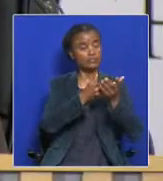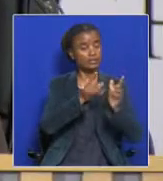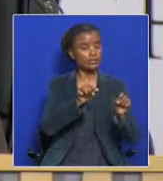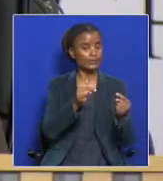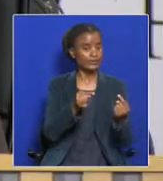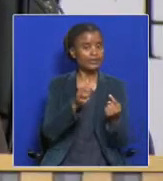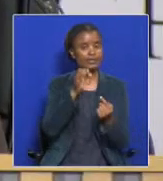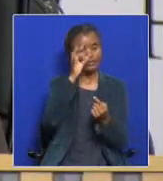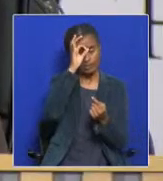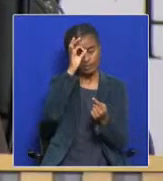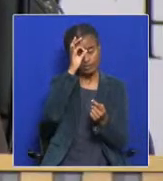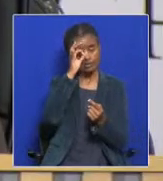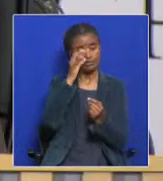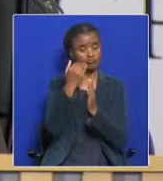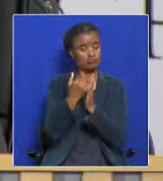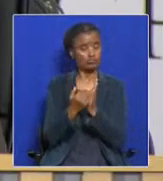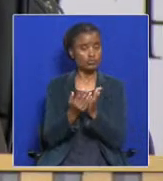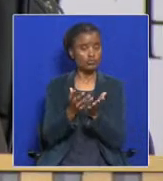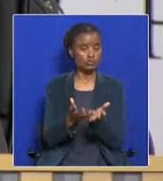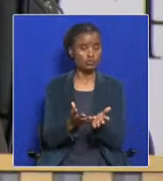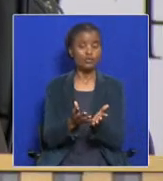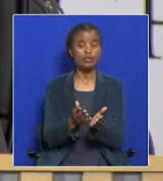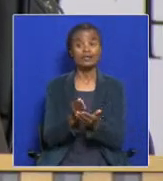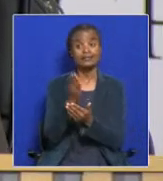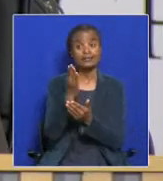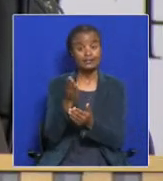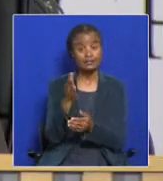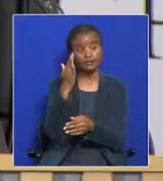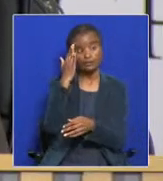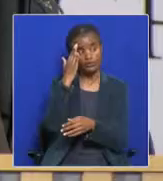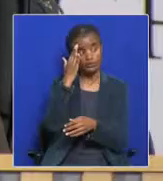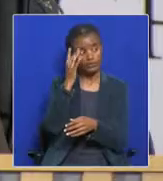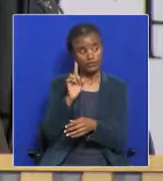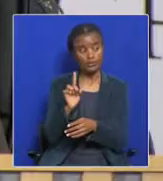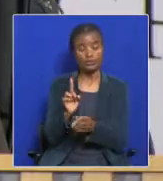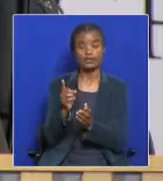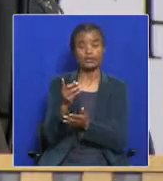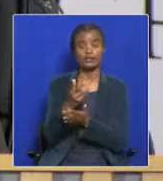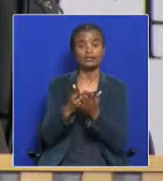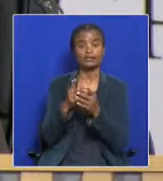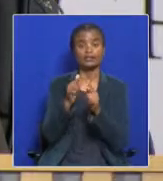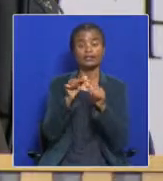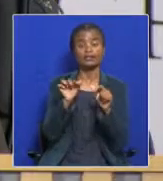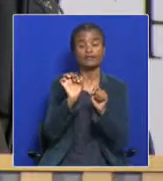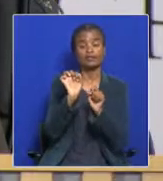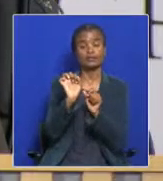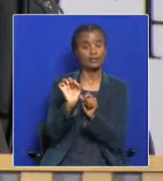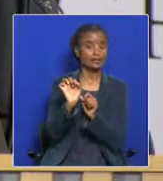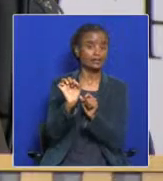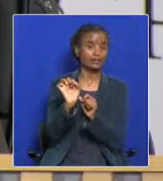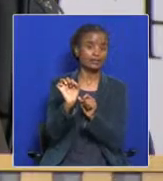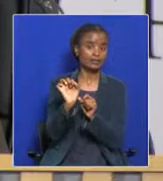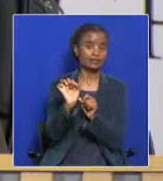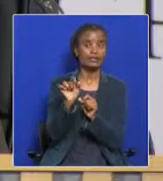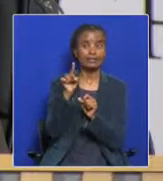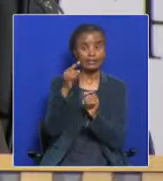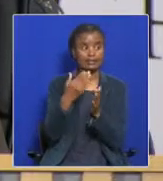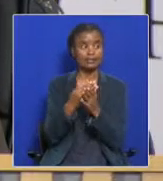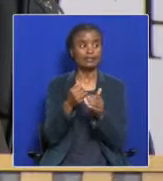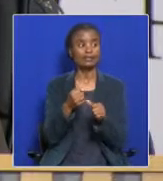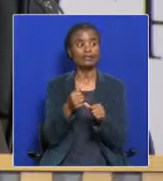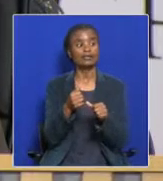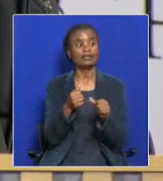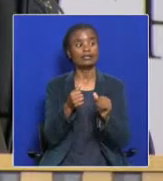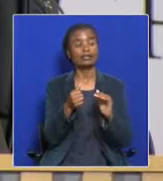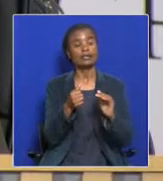that obviously his engagements on his level with other senior officers at the FSL would